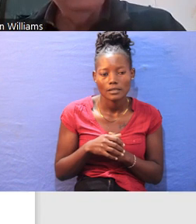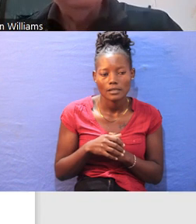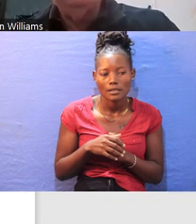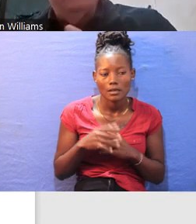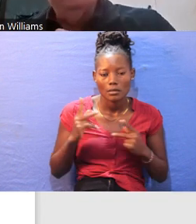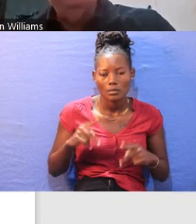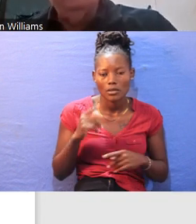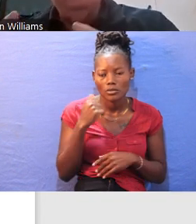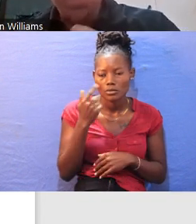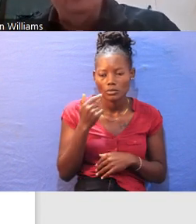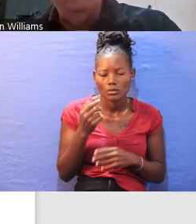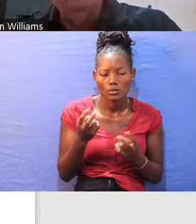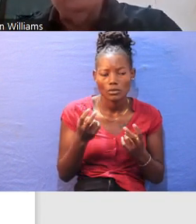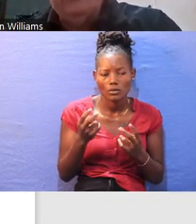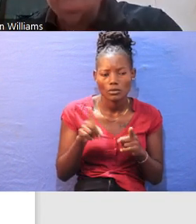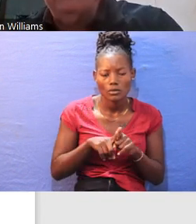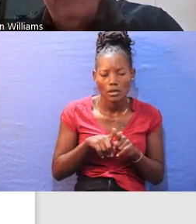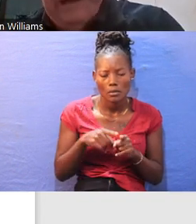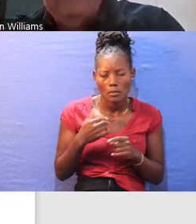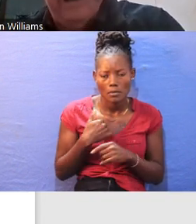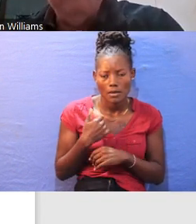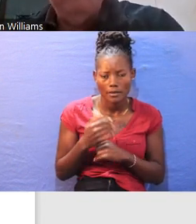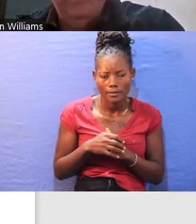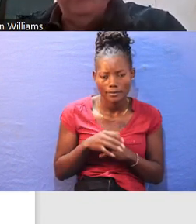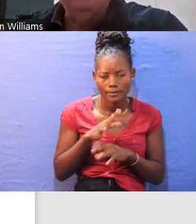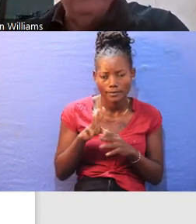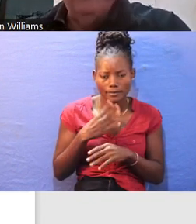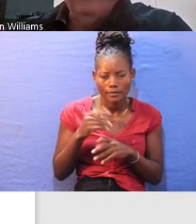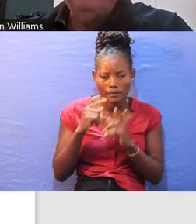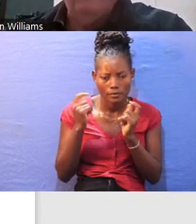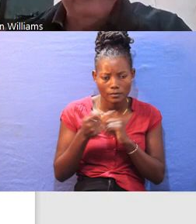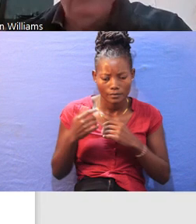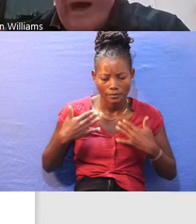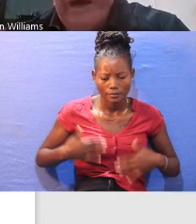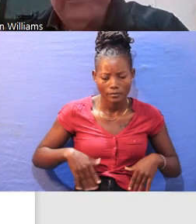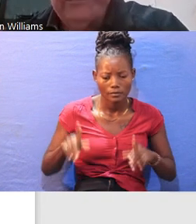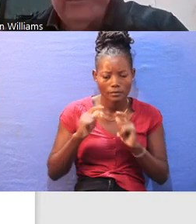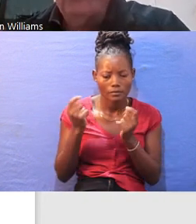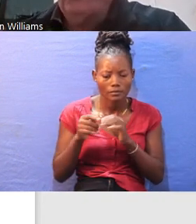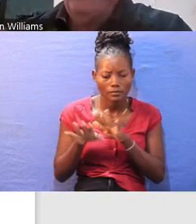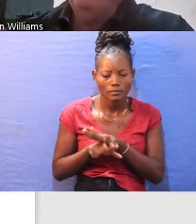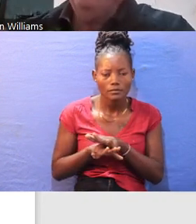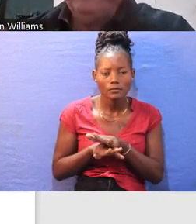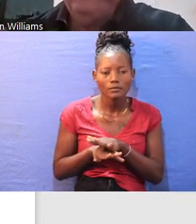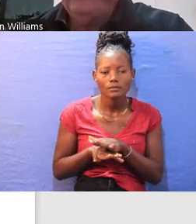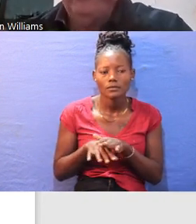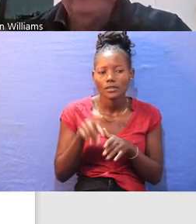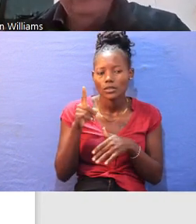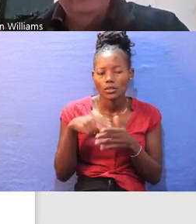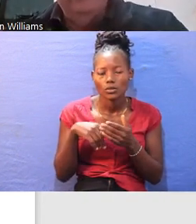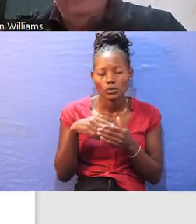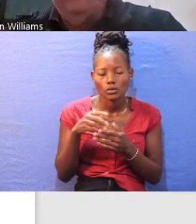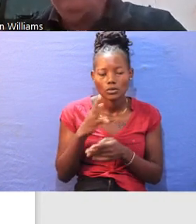mass. So you don't want to change their body type beyond what that sport requires or what would be